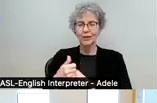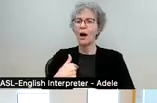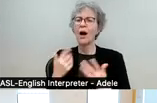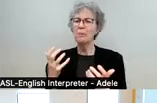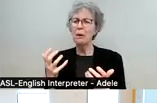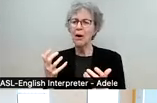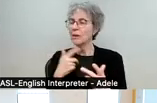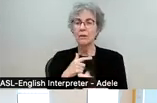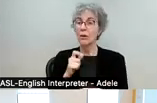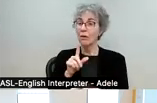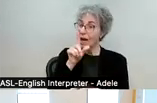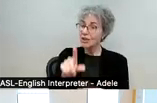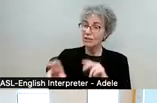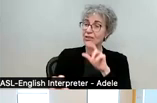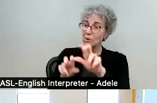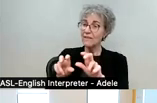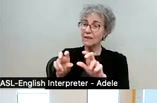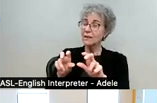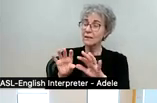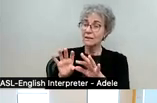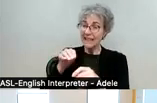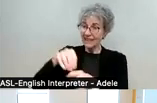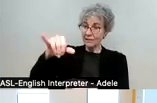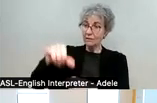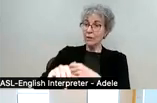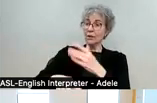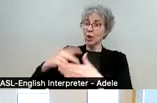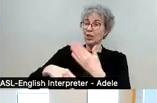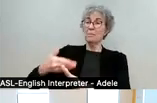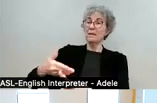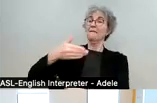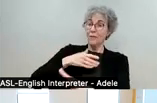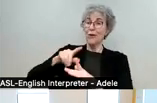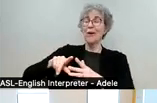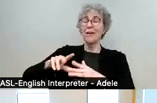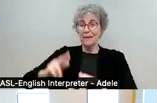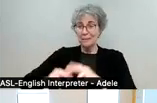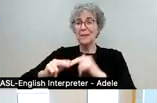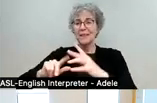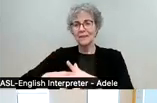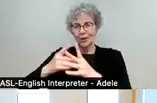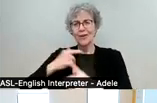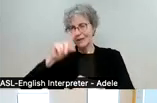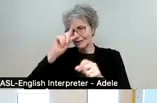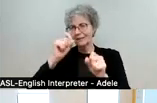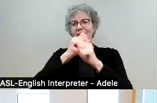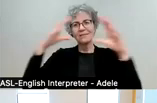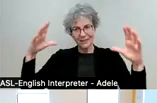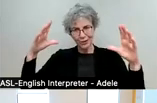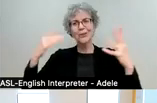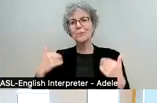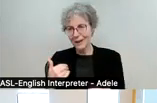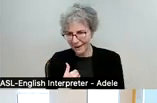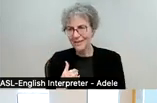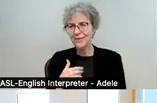actually investing in the projects before they get started. That's the vision that we've got. What I've learned about